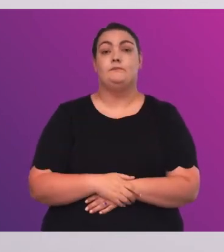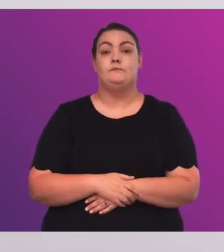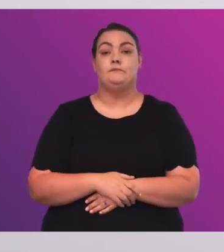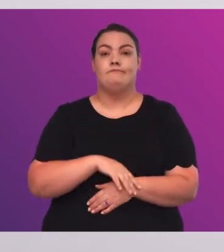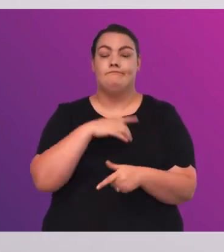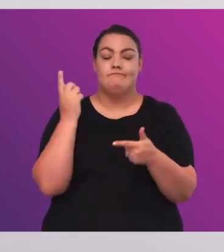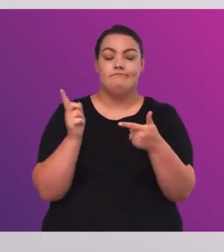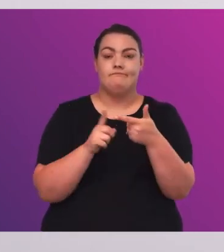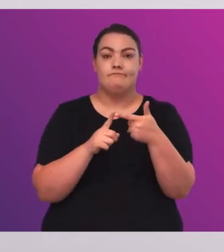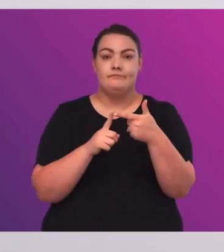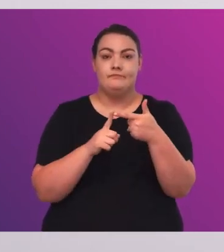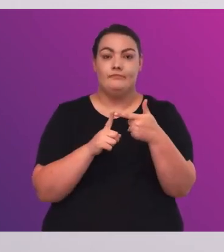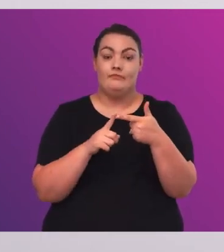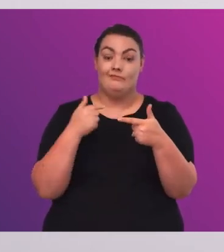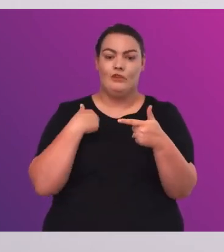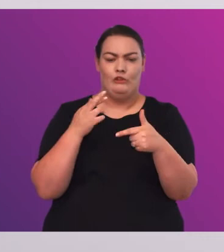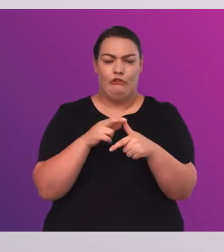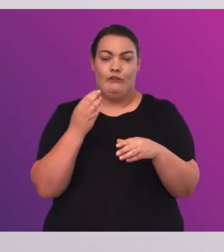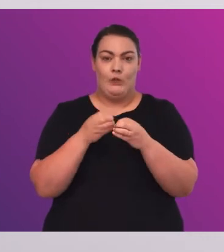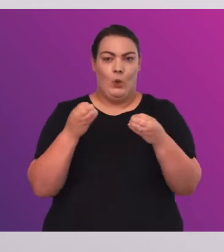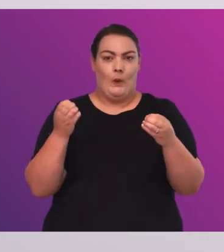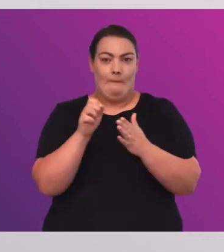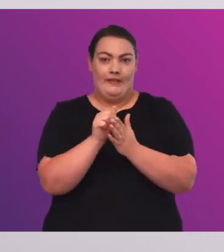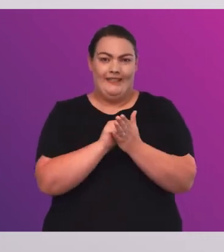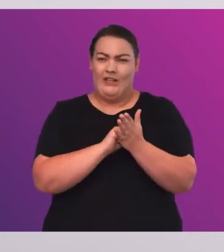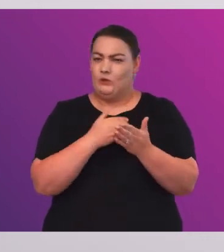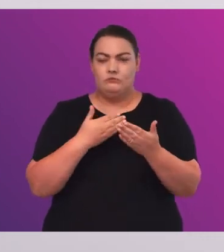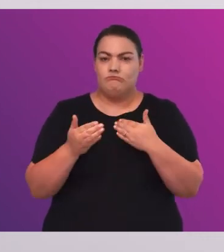Step two, getting ready to open your account.